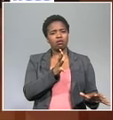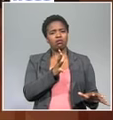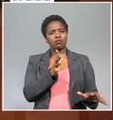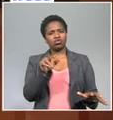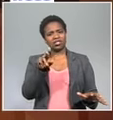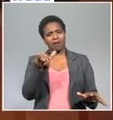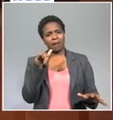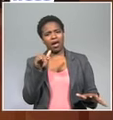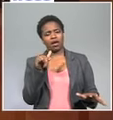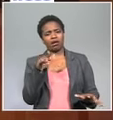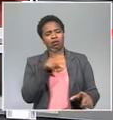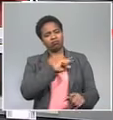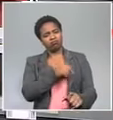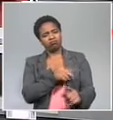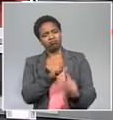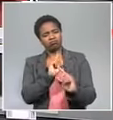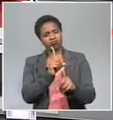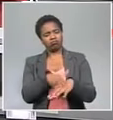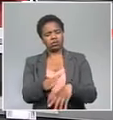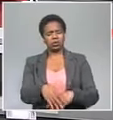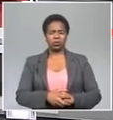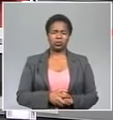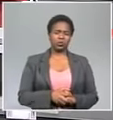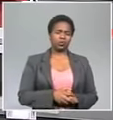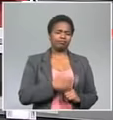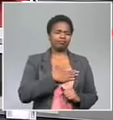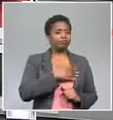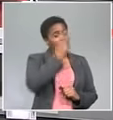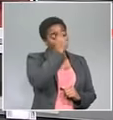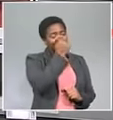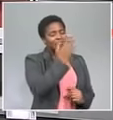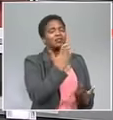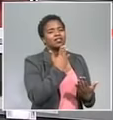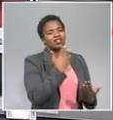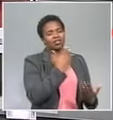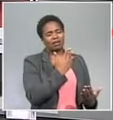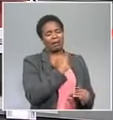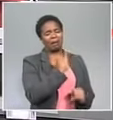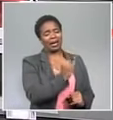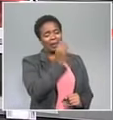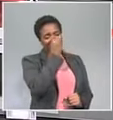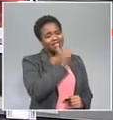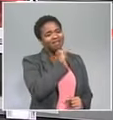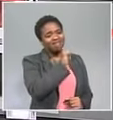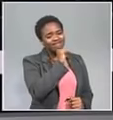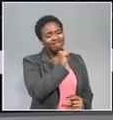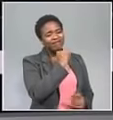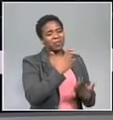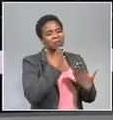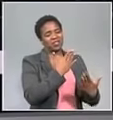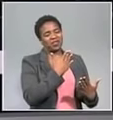the Reserve Bank's mandate. Absolutely. Rafiwa, thank you very much for all that bad news. We'll chat again to you